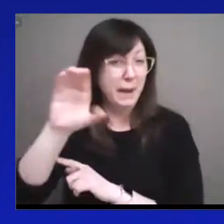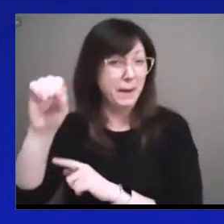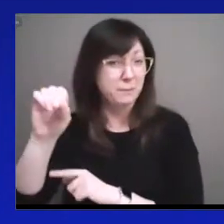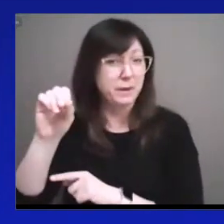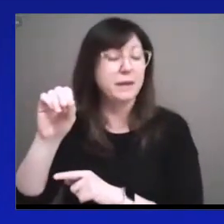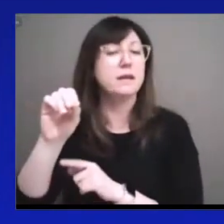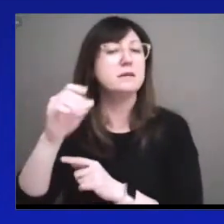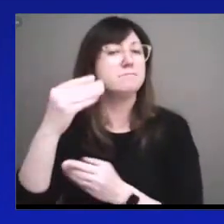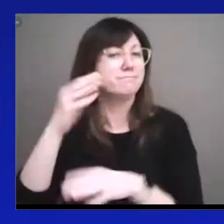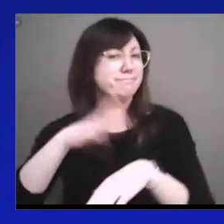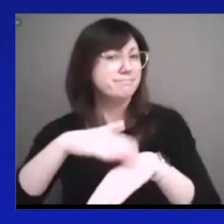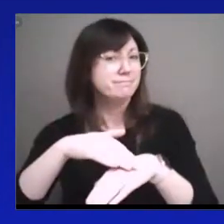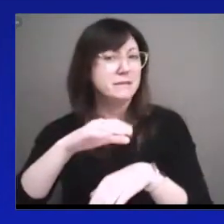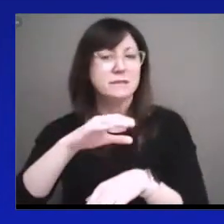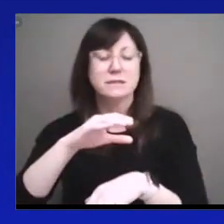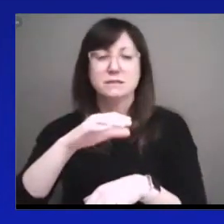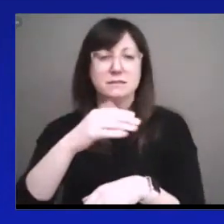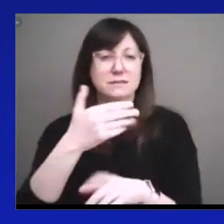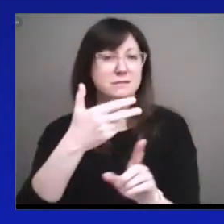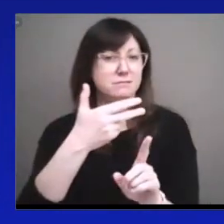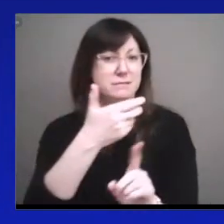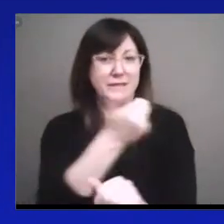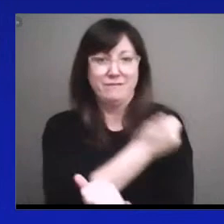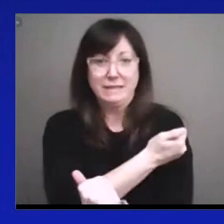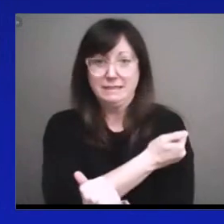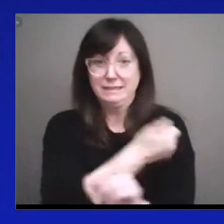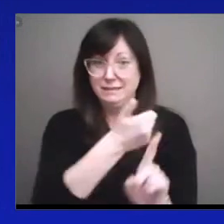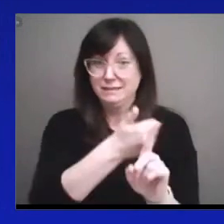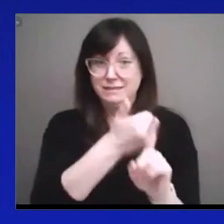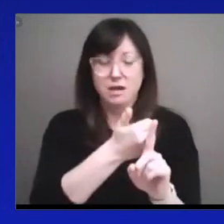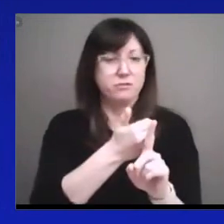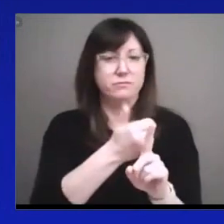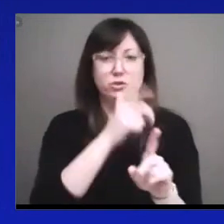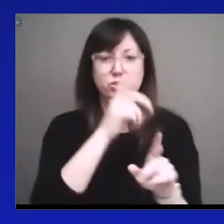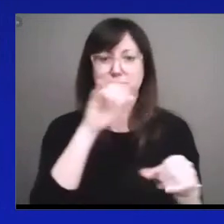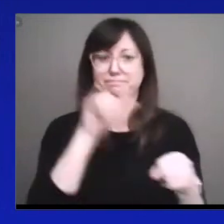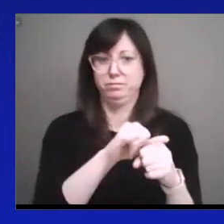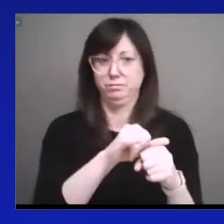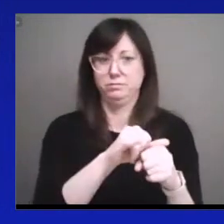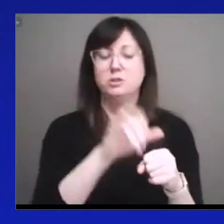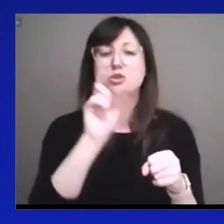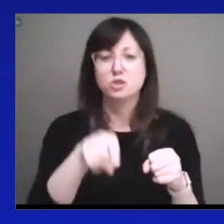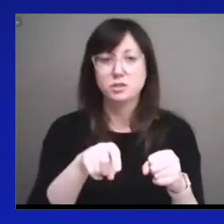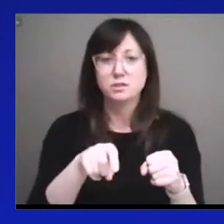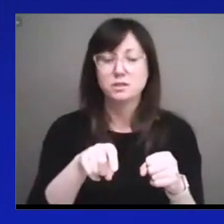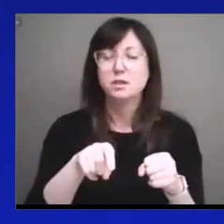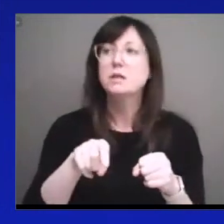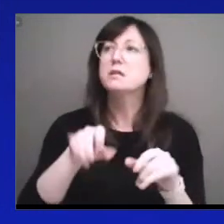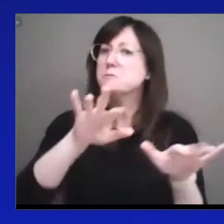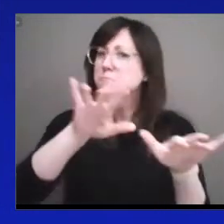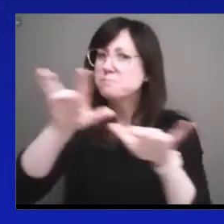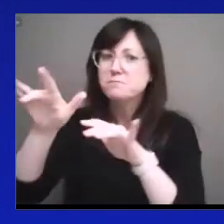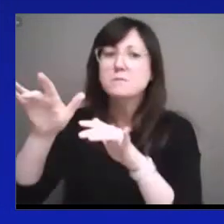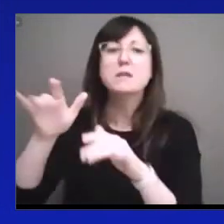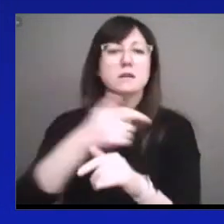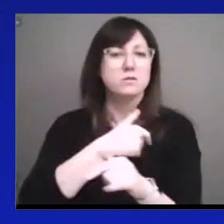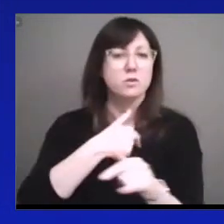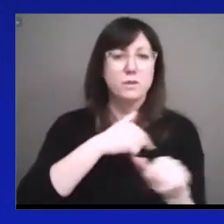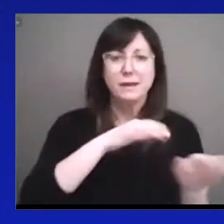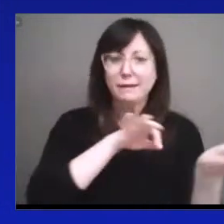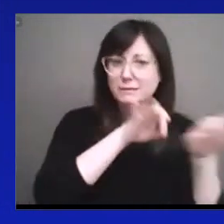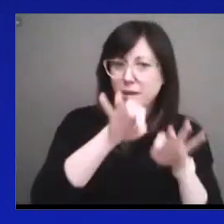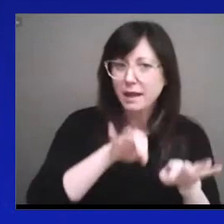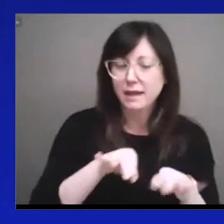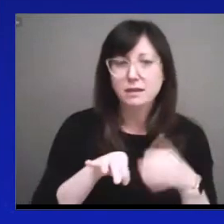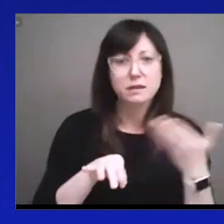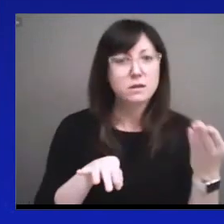the vaccine should not be moved, and the province, heard from the field. They heard from us that we were